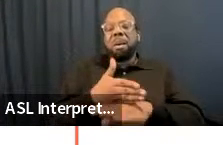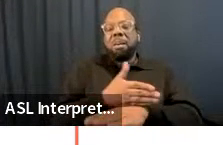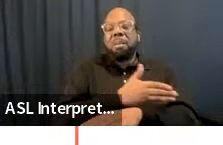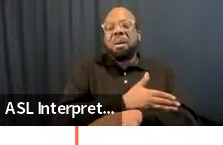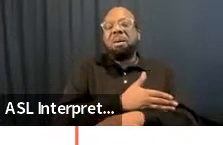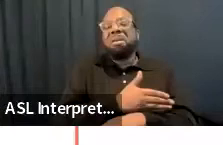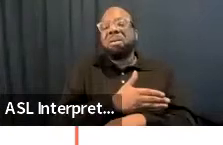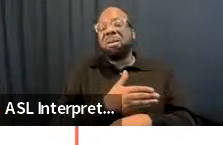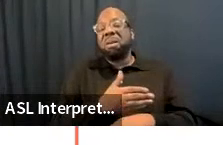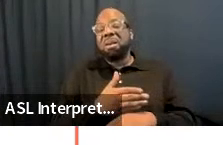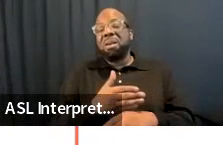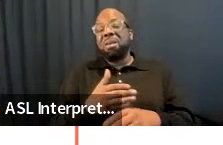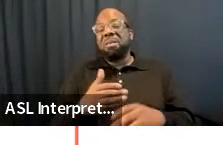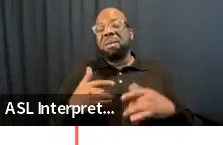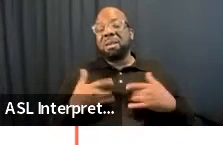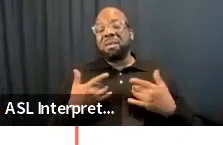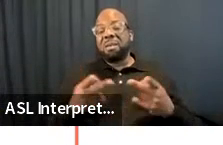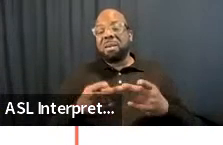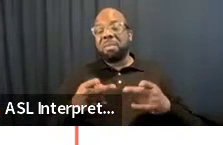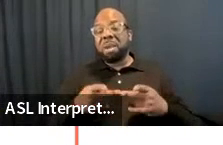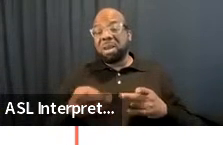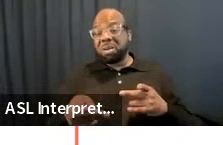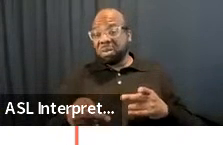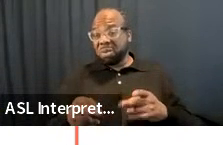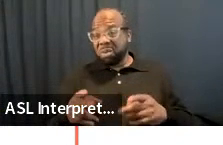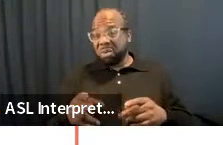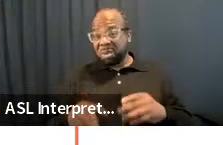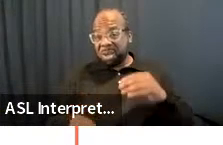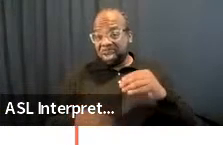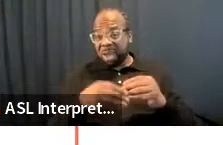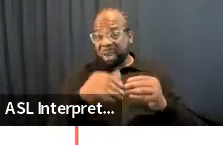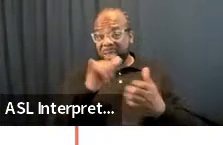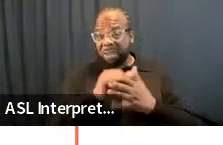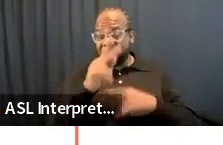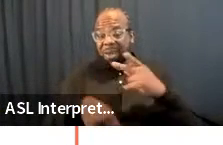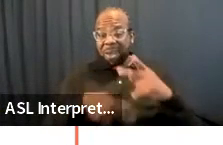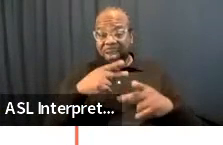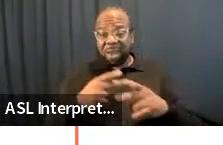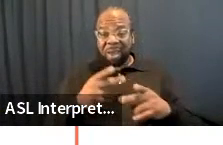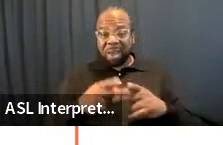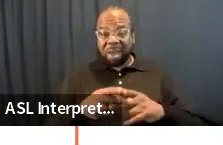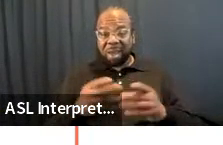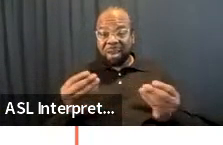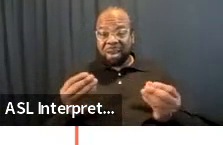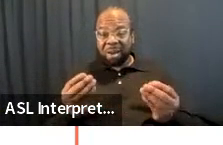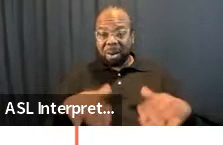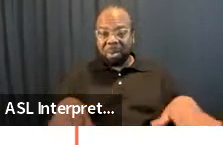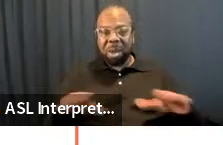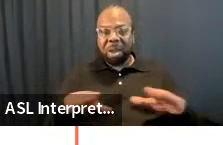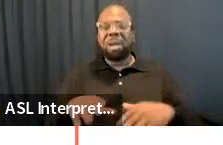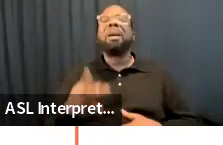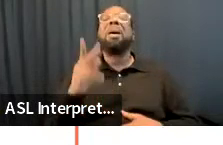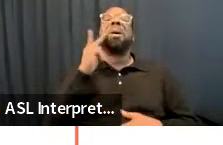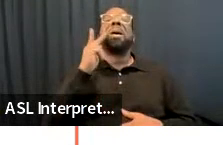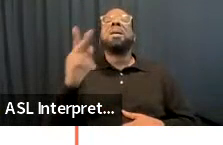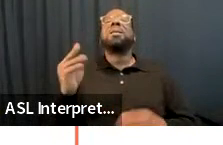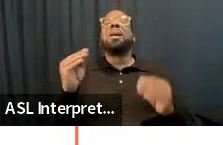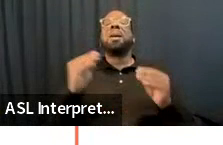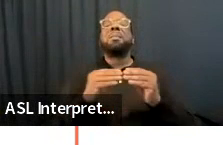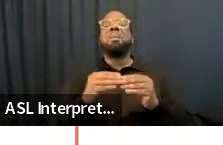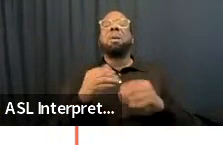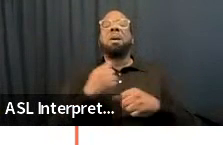use? Yeah, great question. And it's definitely something that we see more and more of, and we want to make sure that we're